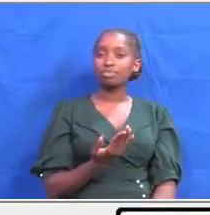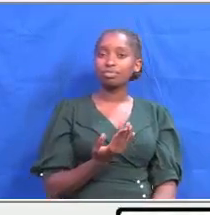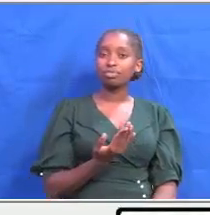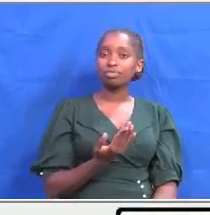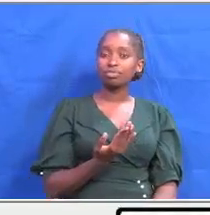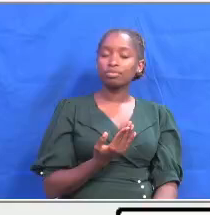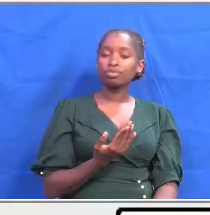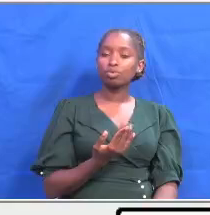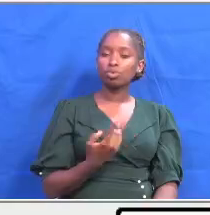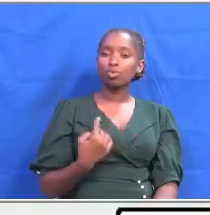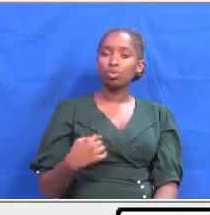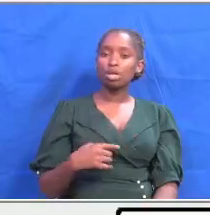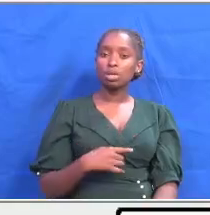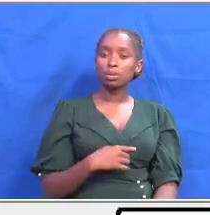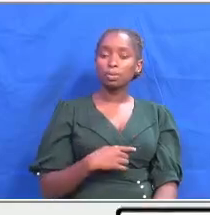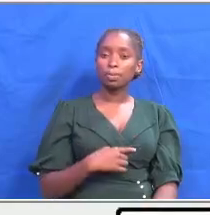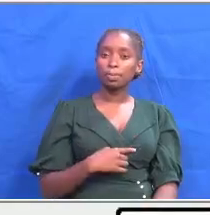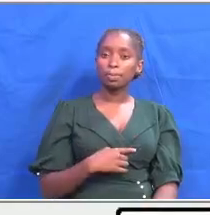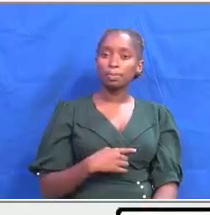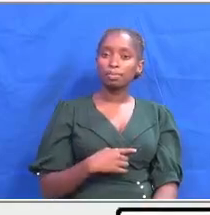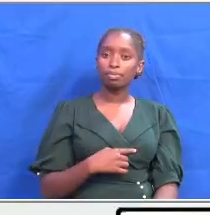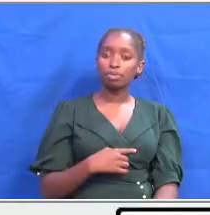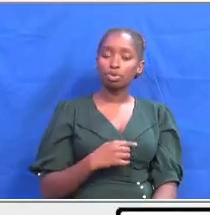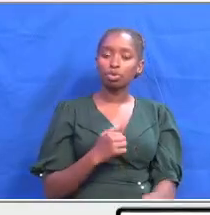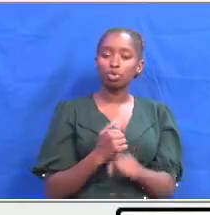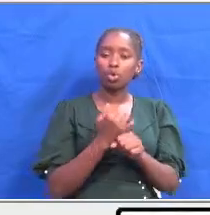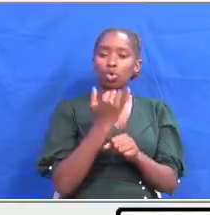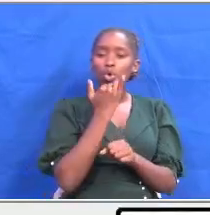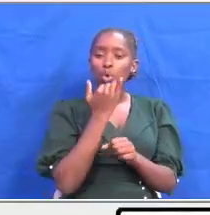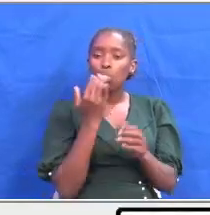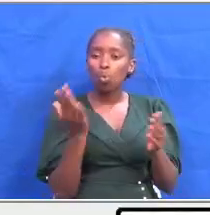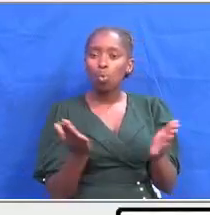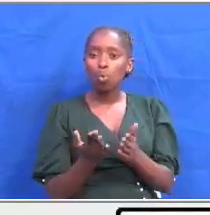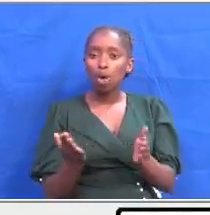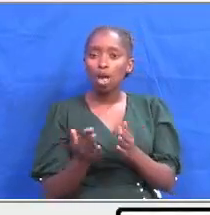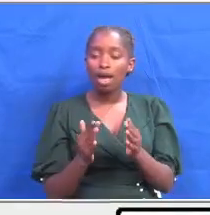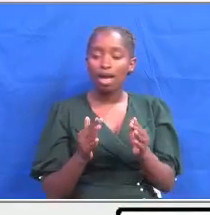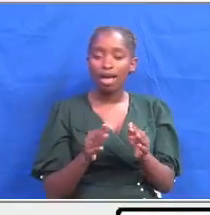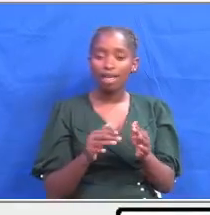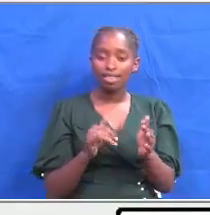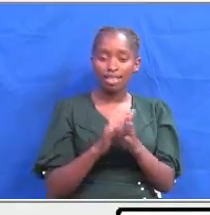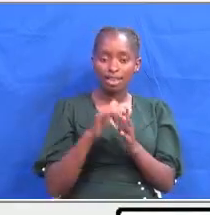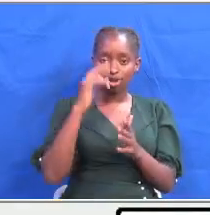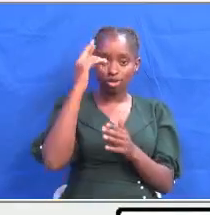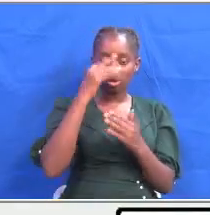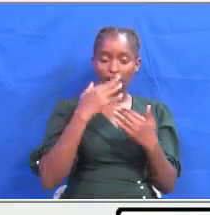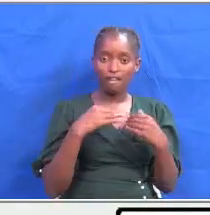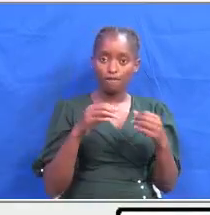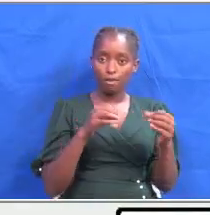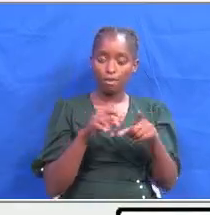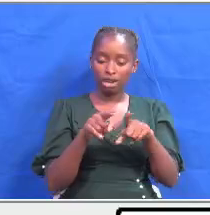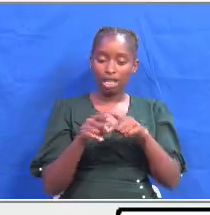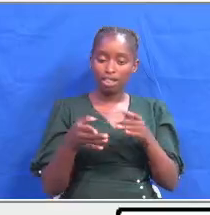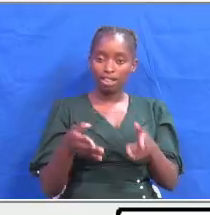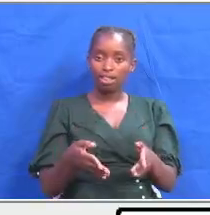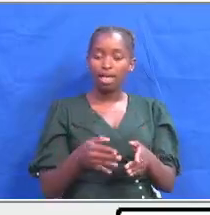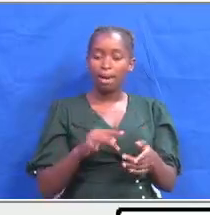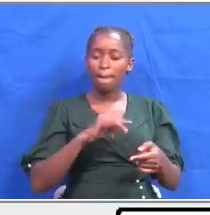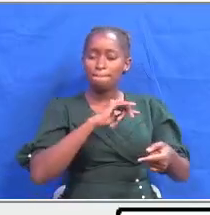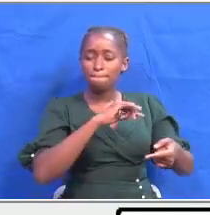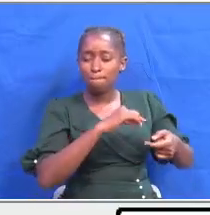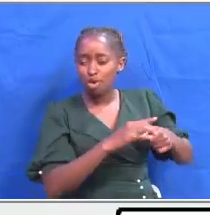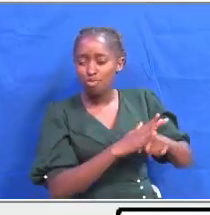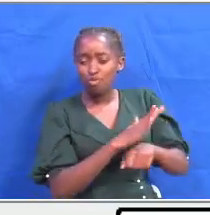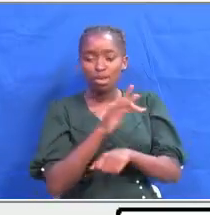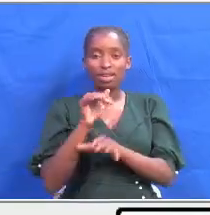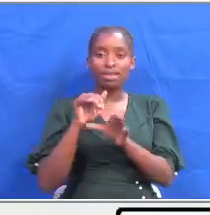where have we done wrong that we have to go through such painful processes in Kenya for the